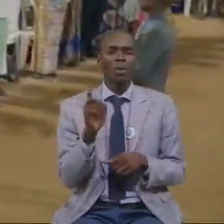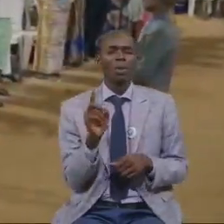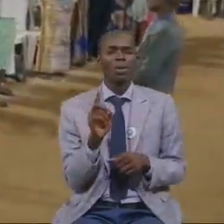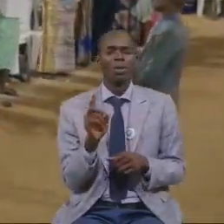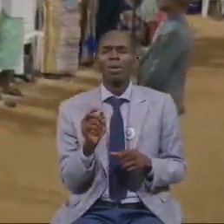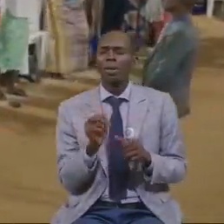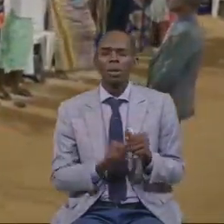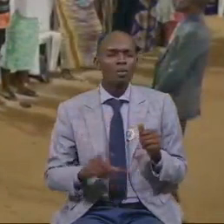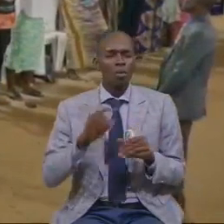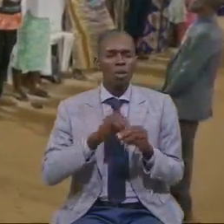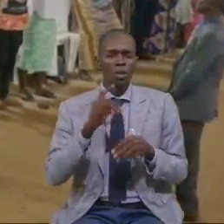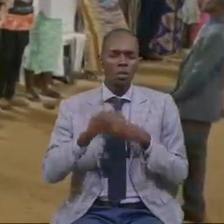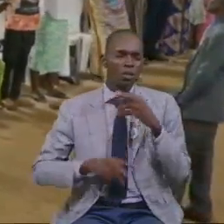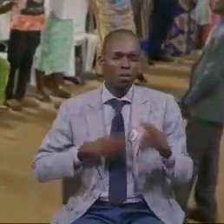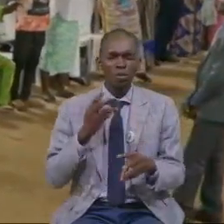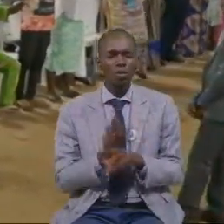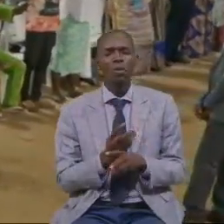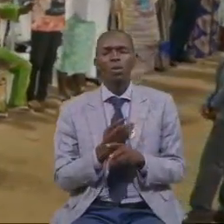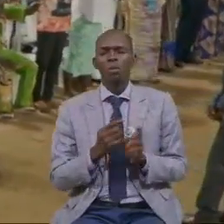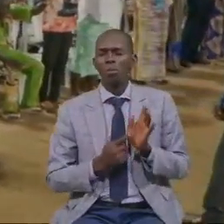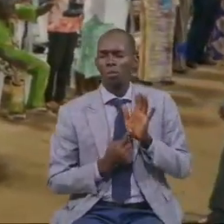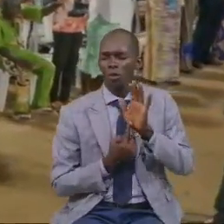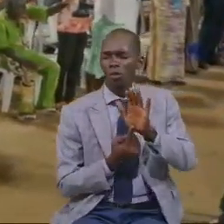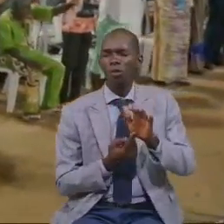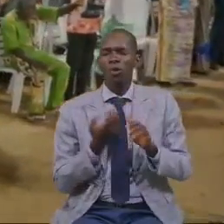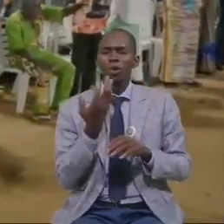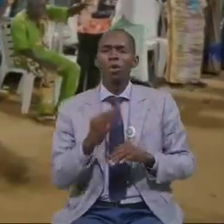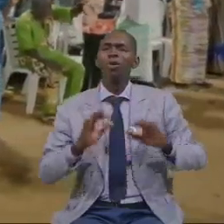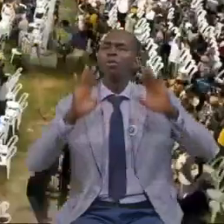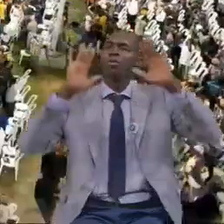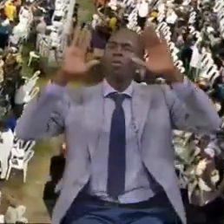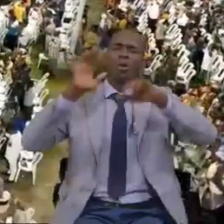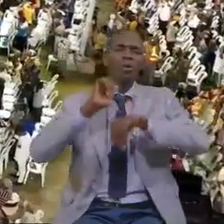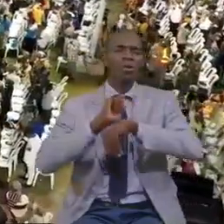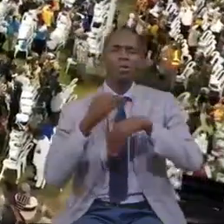the world, manifestation of miraculous healing.